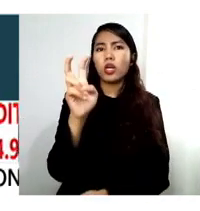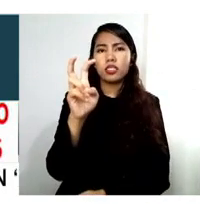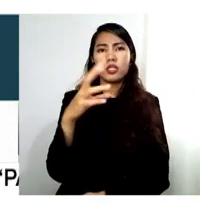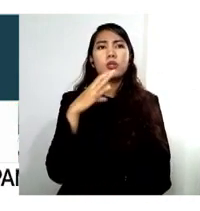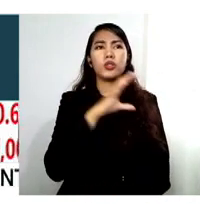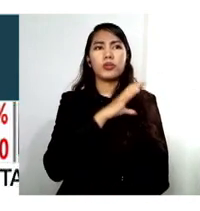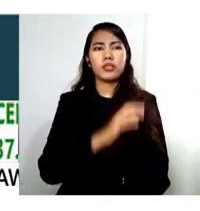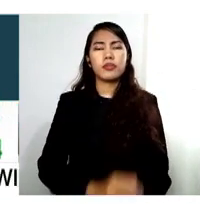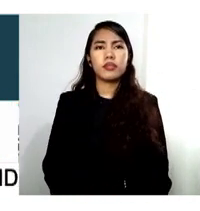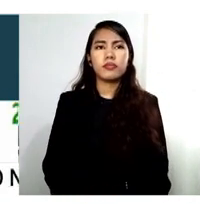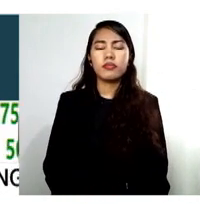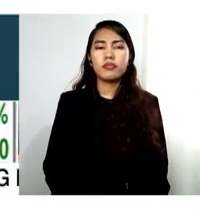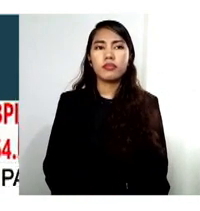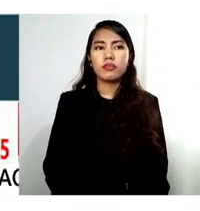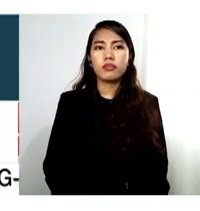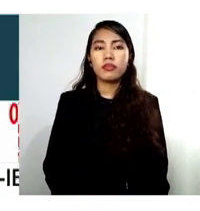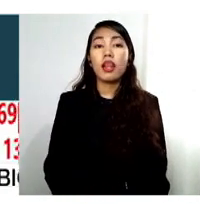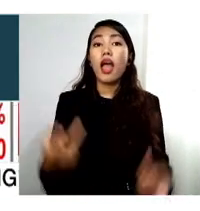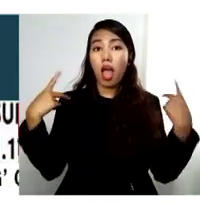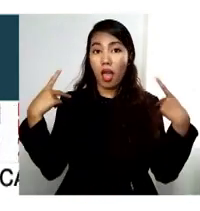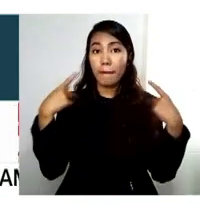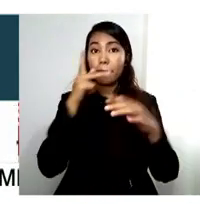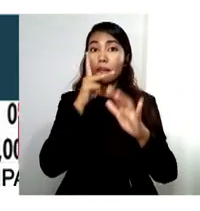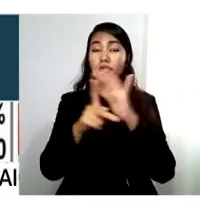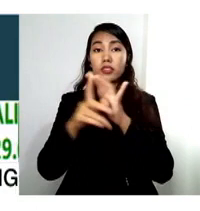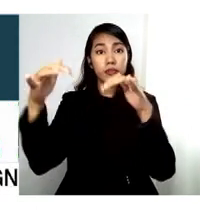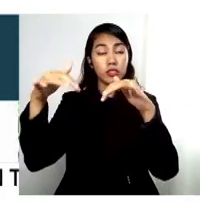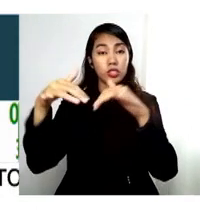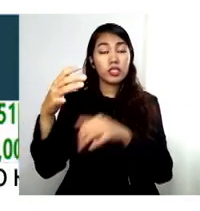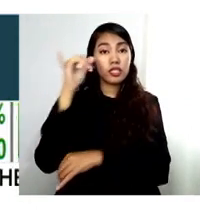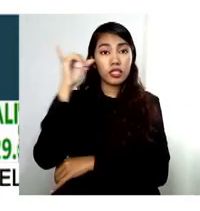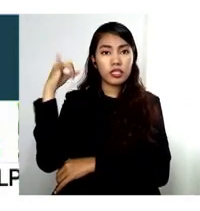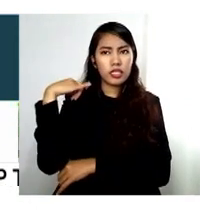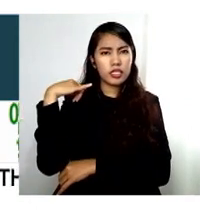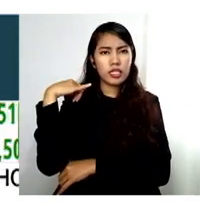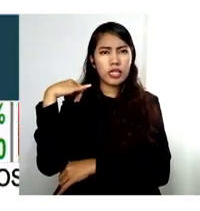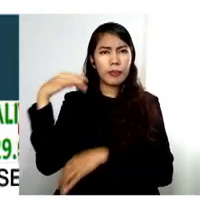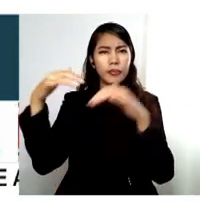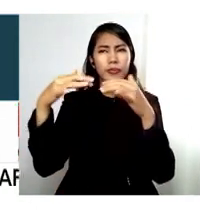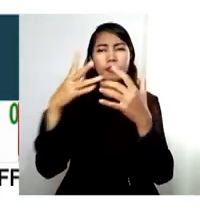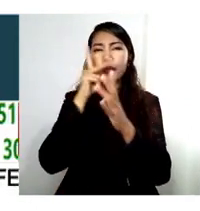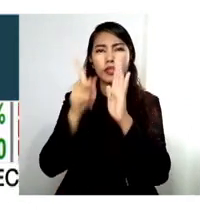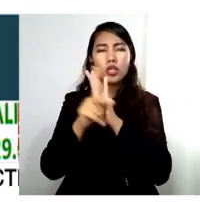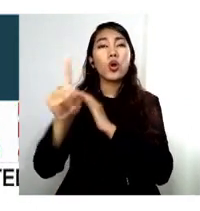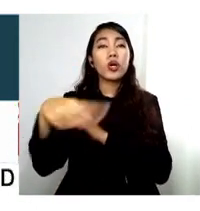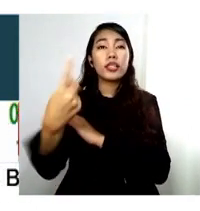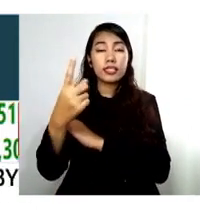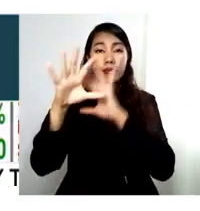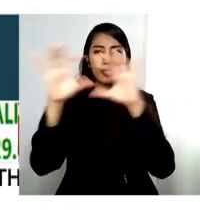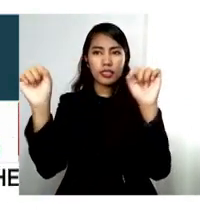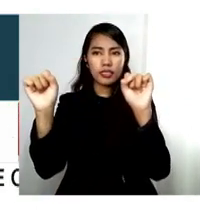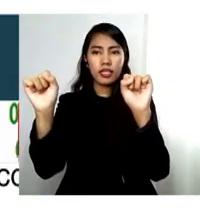Secretary. Well, they had a private meeting yesterday, no? And by private, I mean just the president, the two contenders,